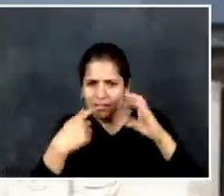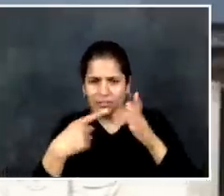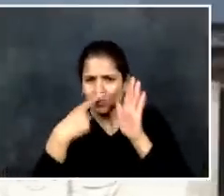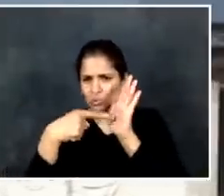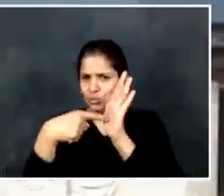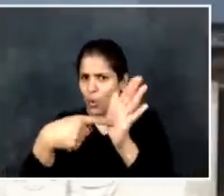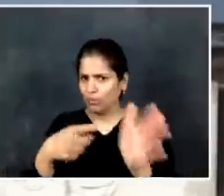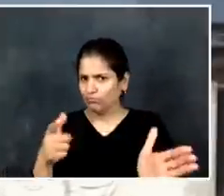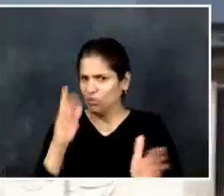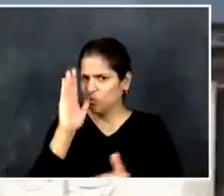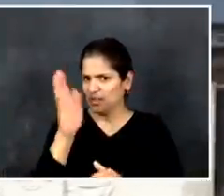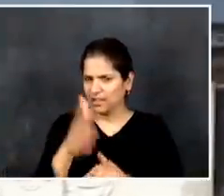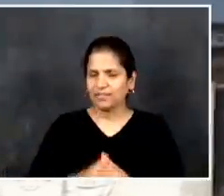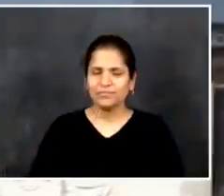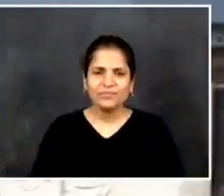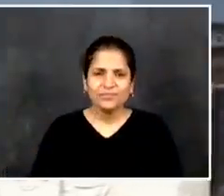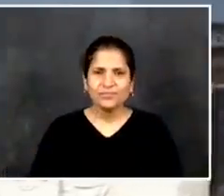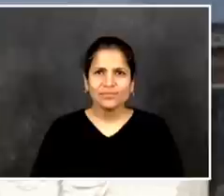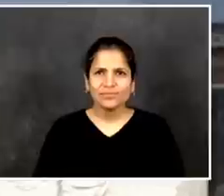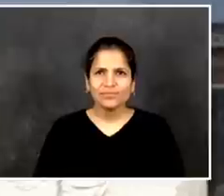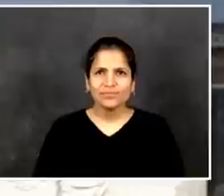have Yoav from the city.